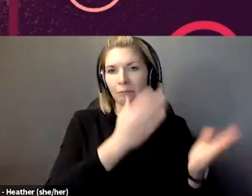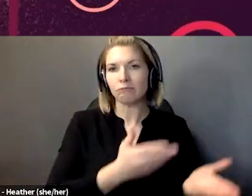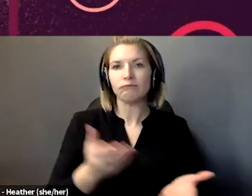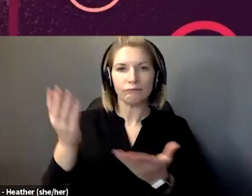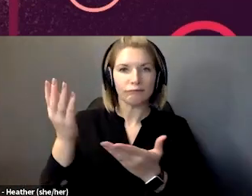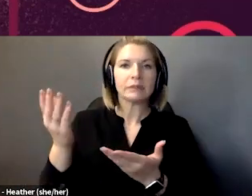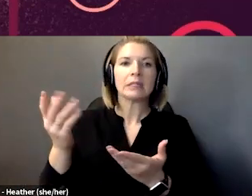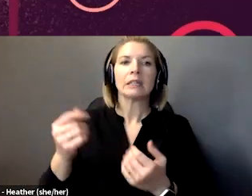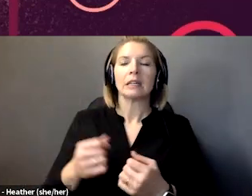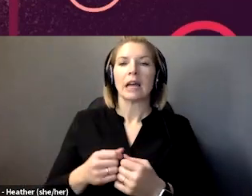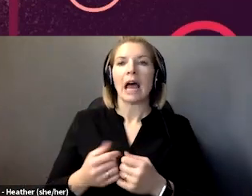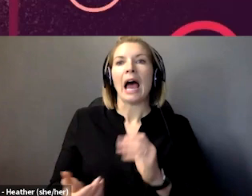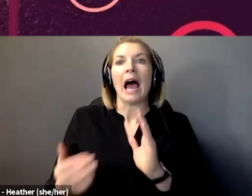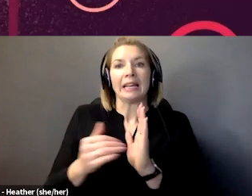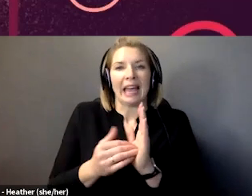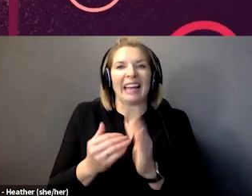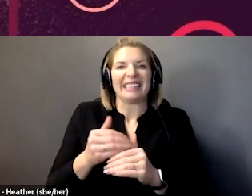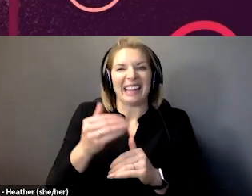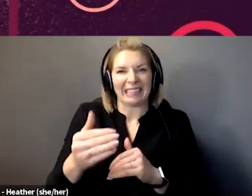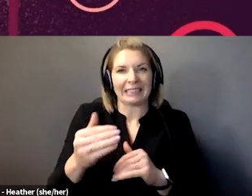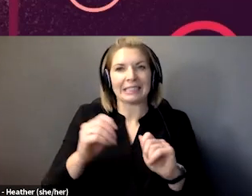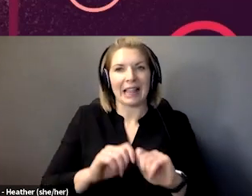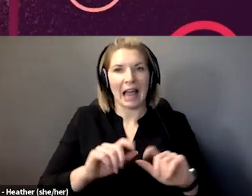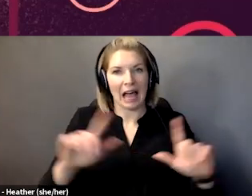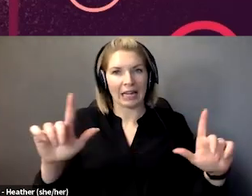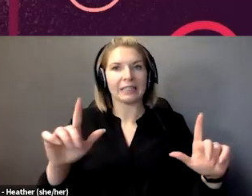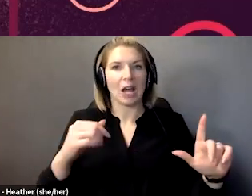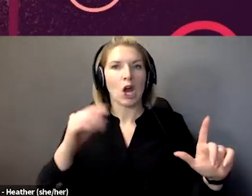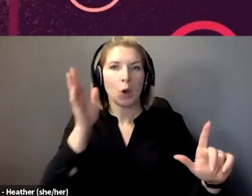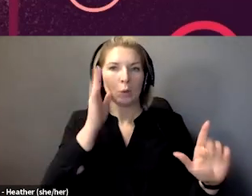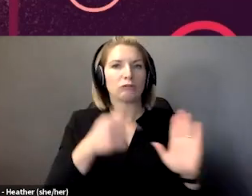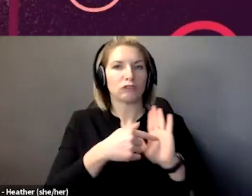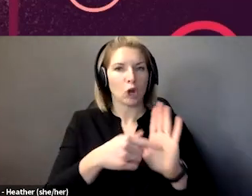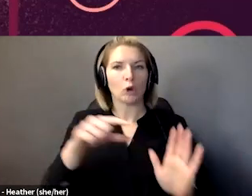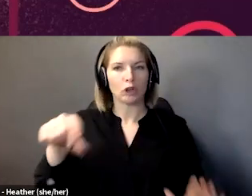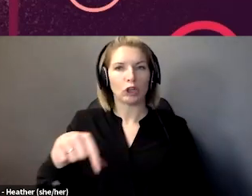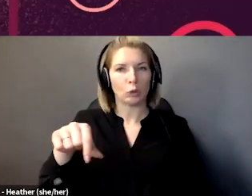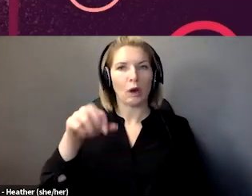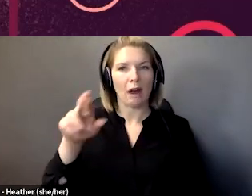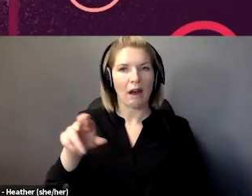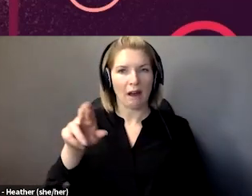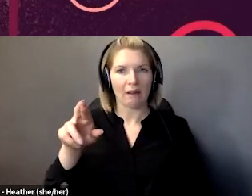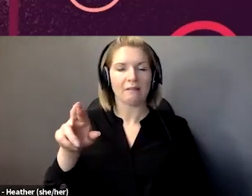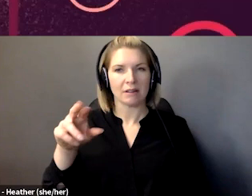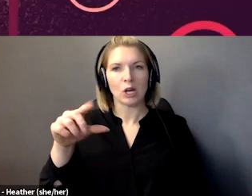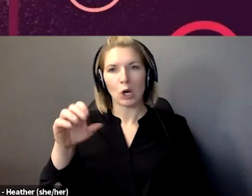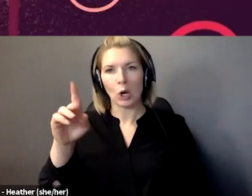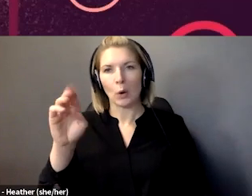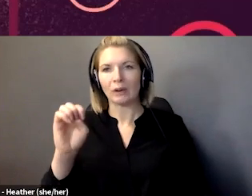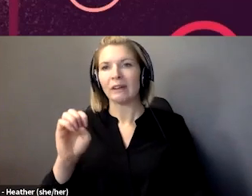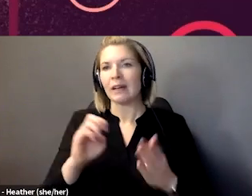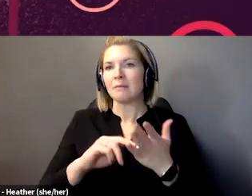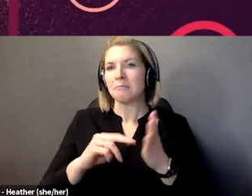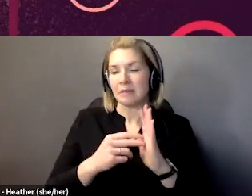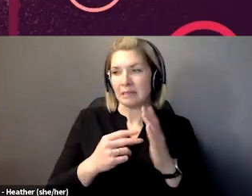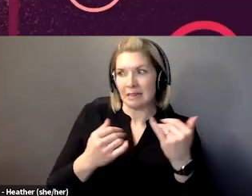time so you can log in and participate. And recruitment will take place from now until the end of the year. So you have a few more weeks. If you want to